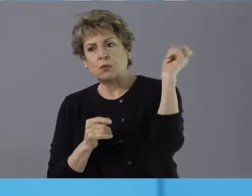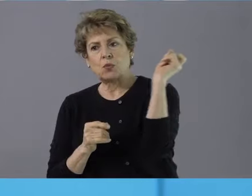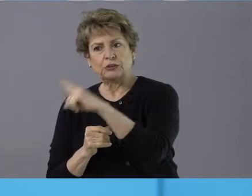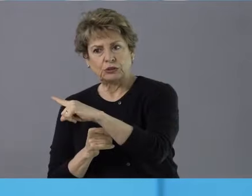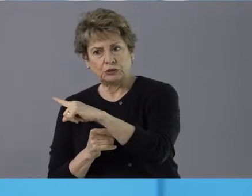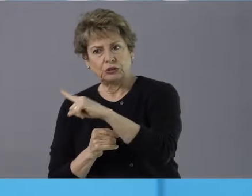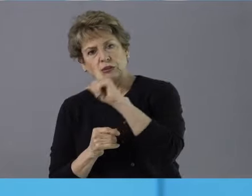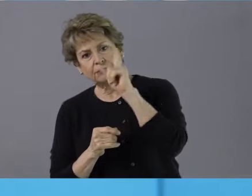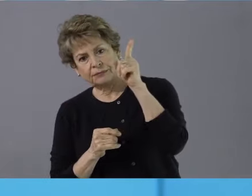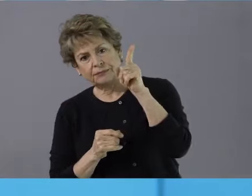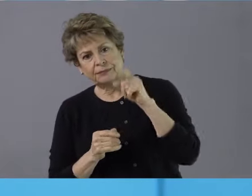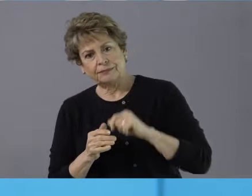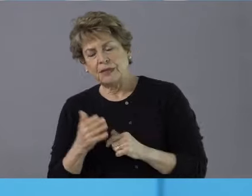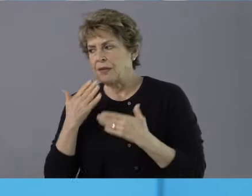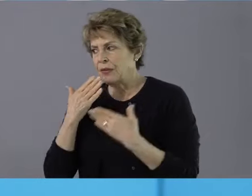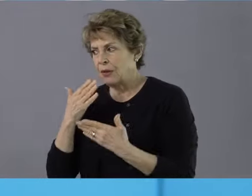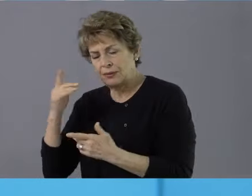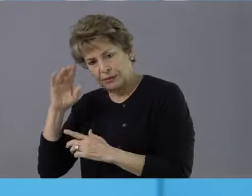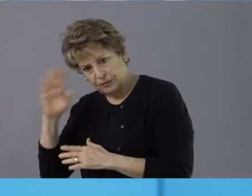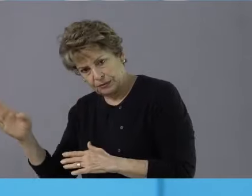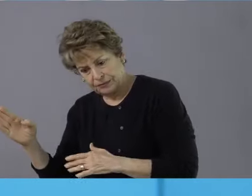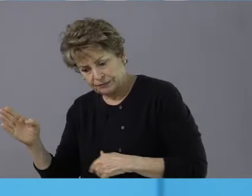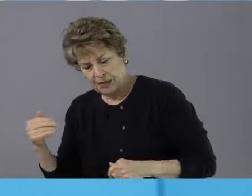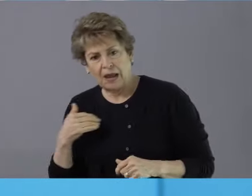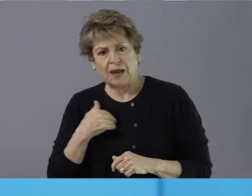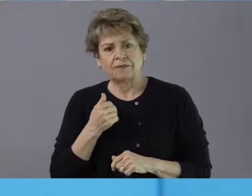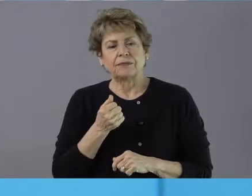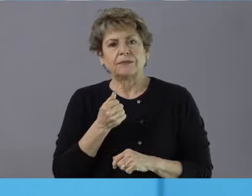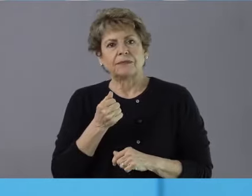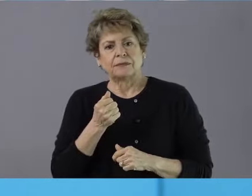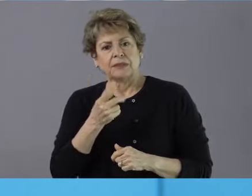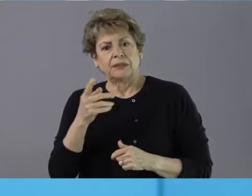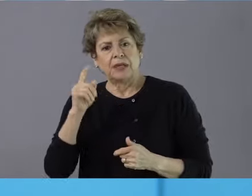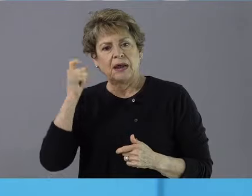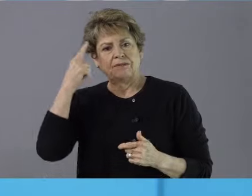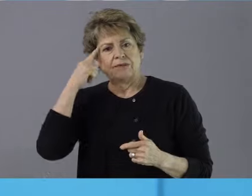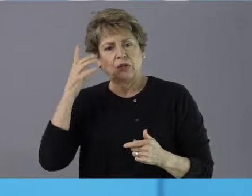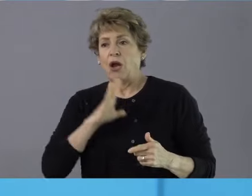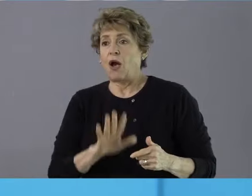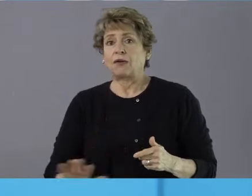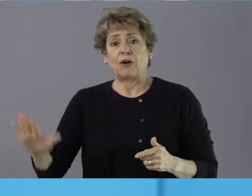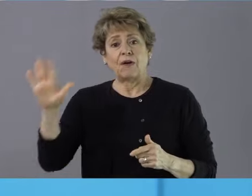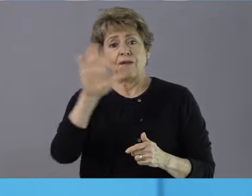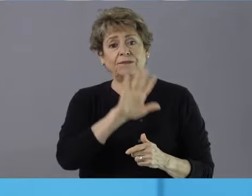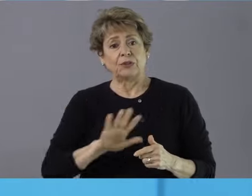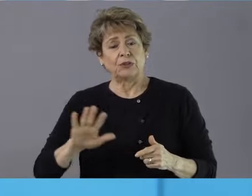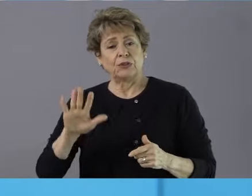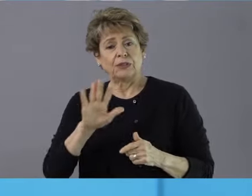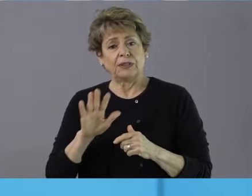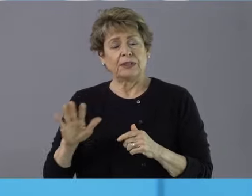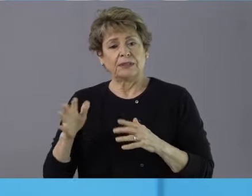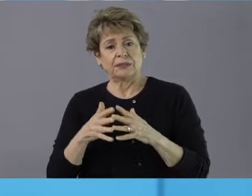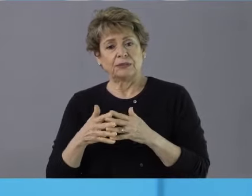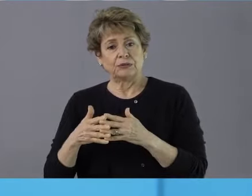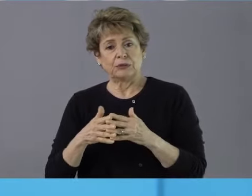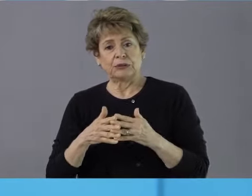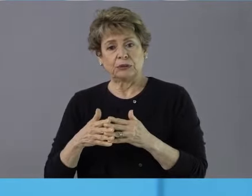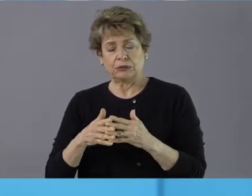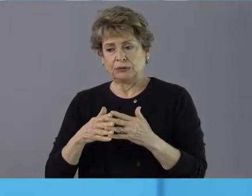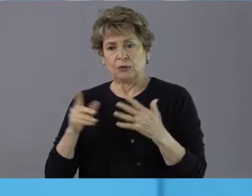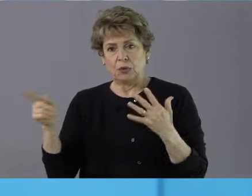Governor. You are one of 5 governors around the country that are facing recall efforts based on some of the executive